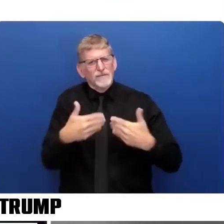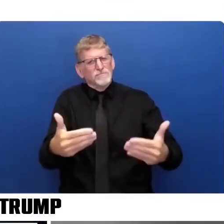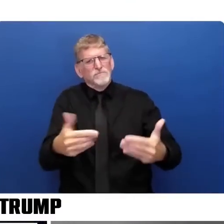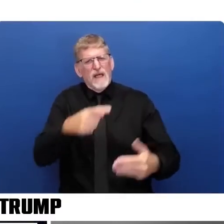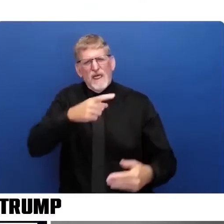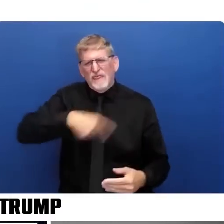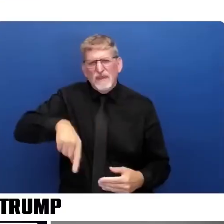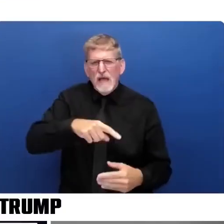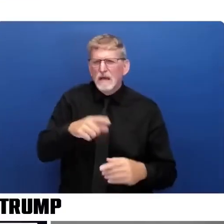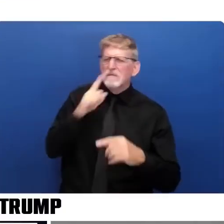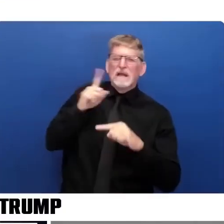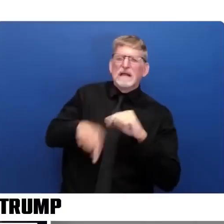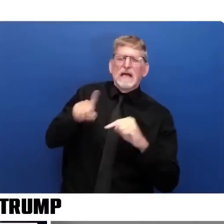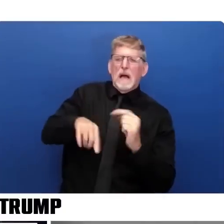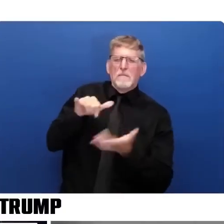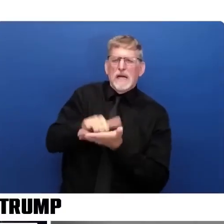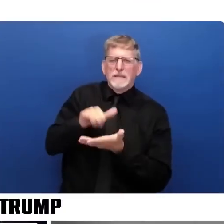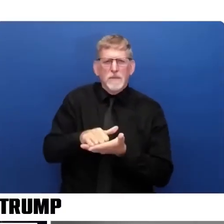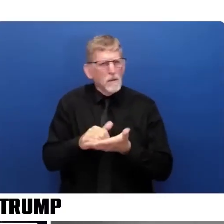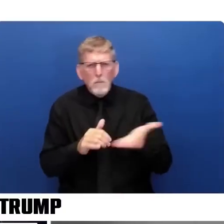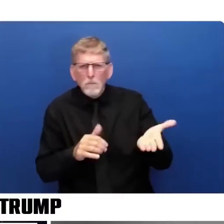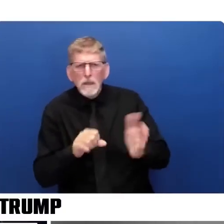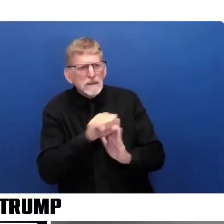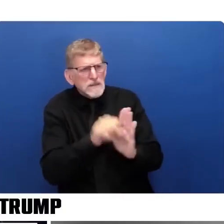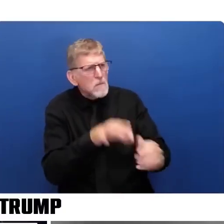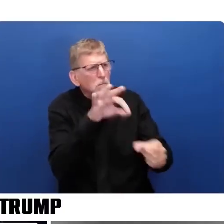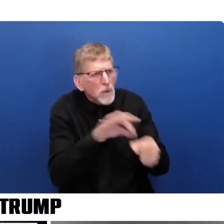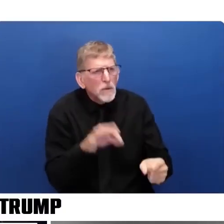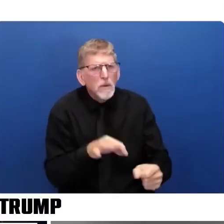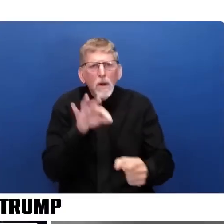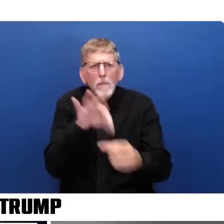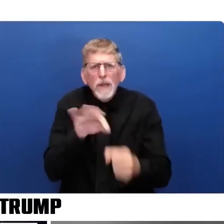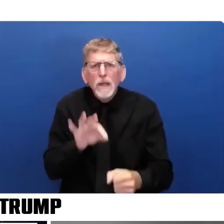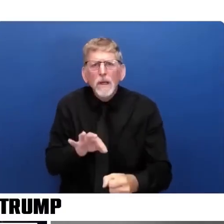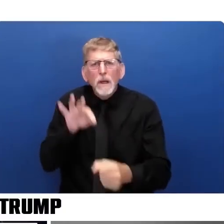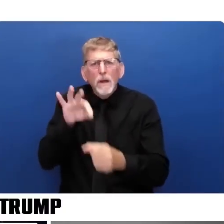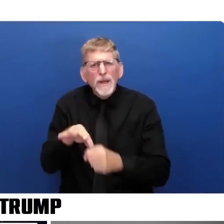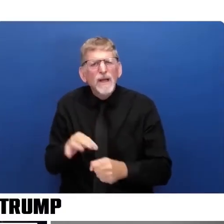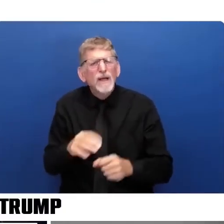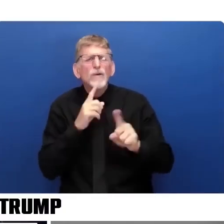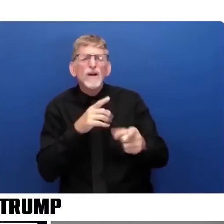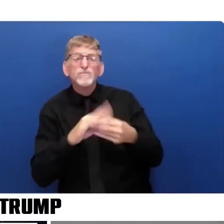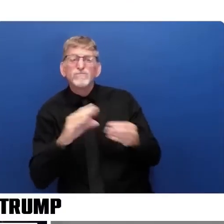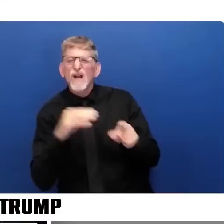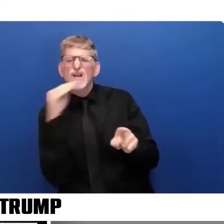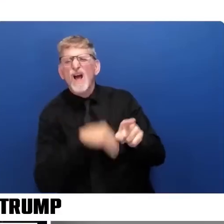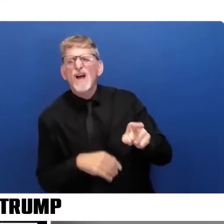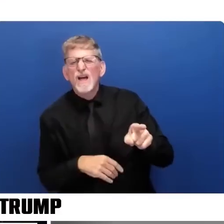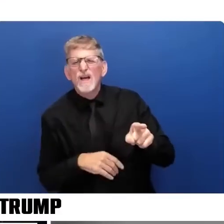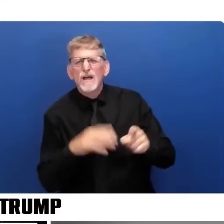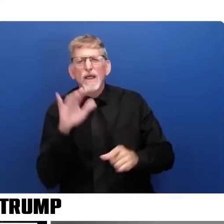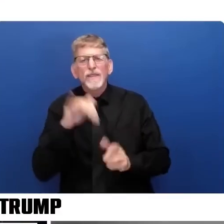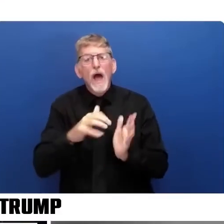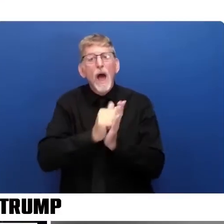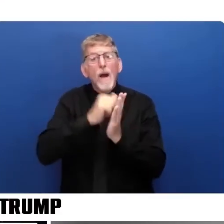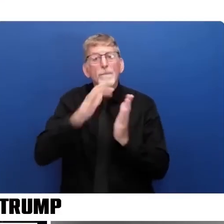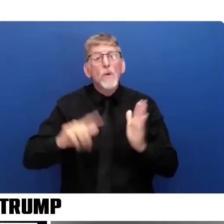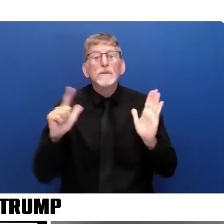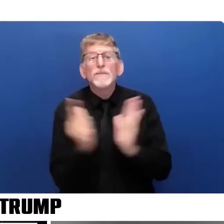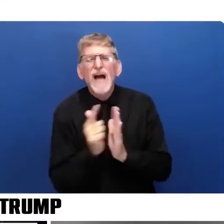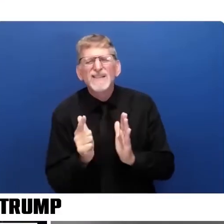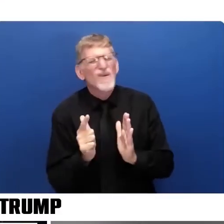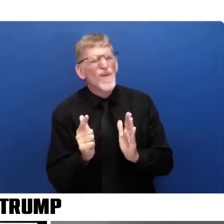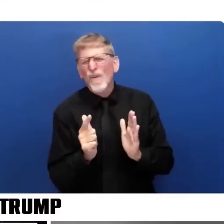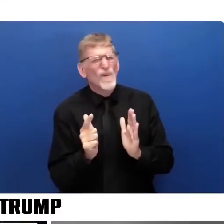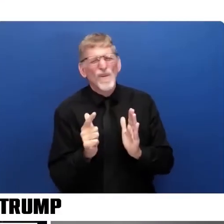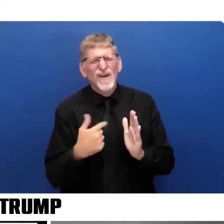voting. What she says is an absolute lie. And as far as the abortion ban, no, I'm not in favor of abortion ban, but it